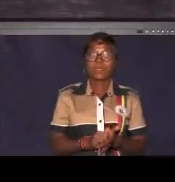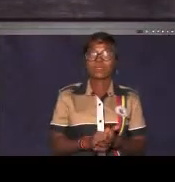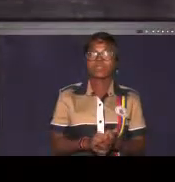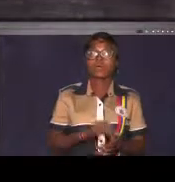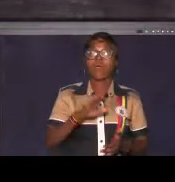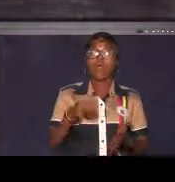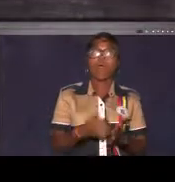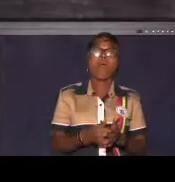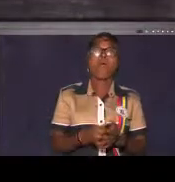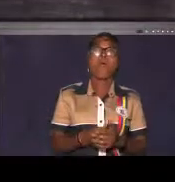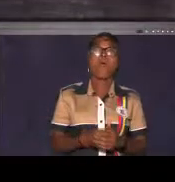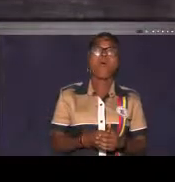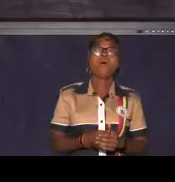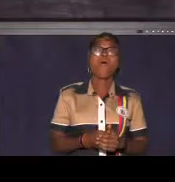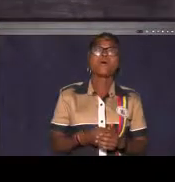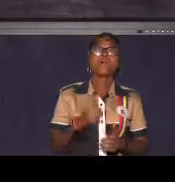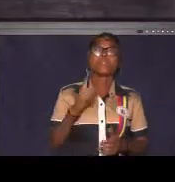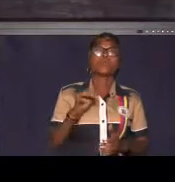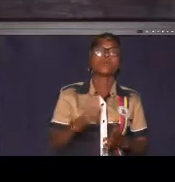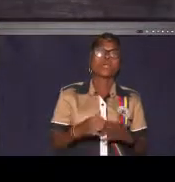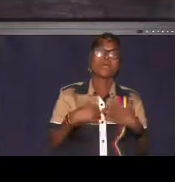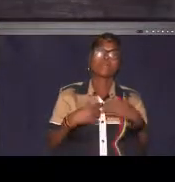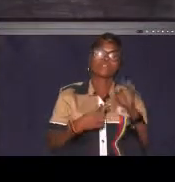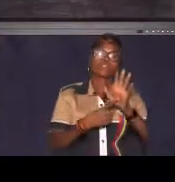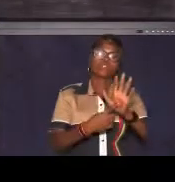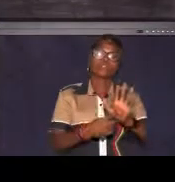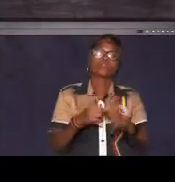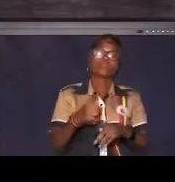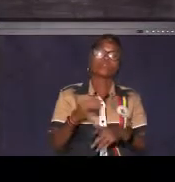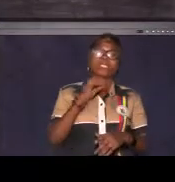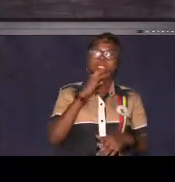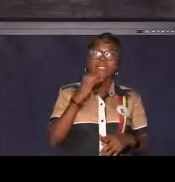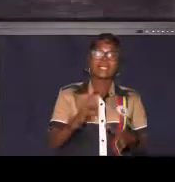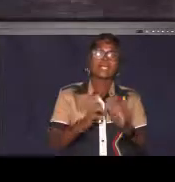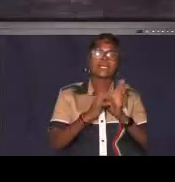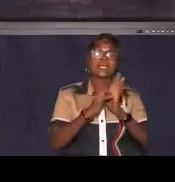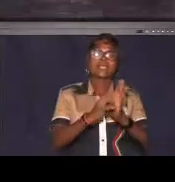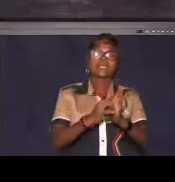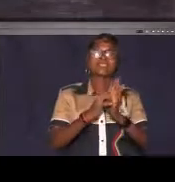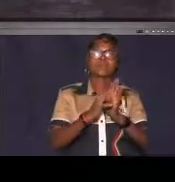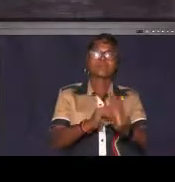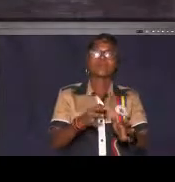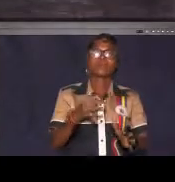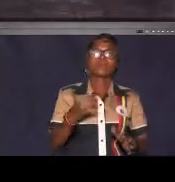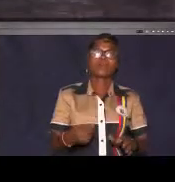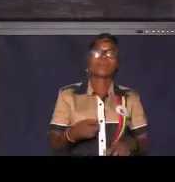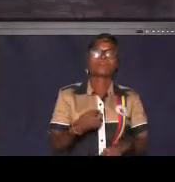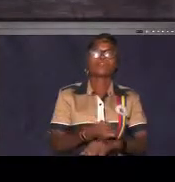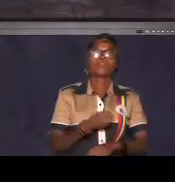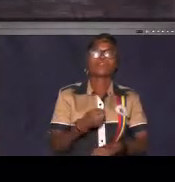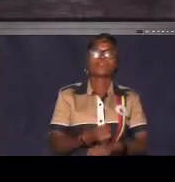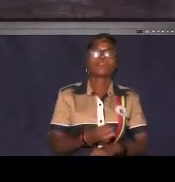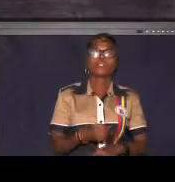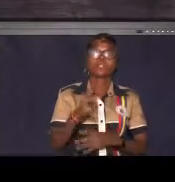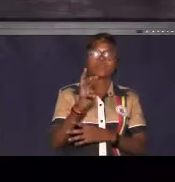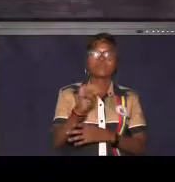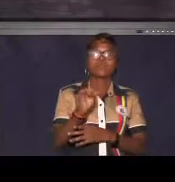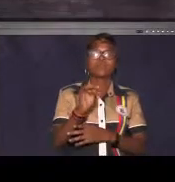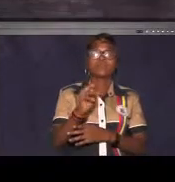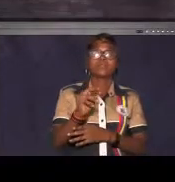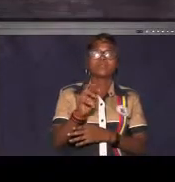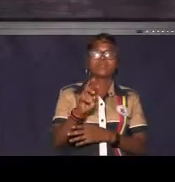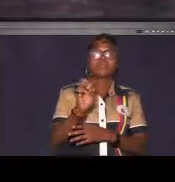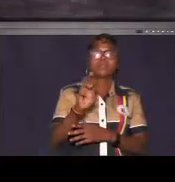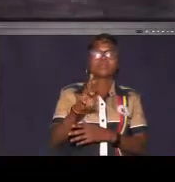that. All the ones I've just showed to you, they are solid minerals. Now let's look at